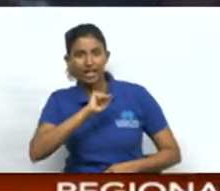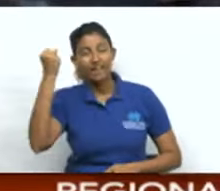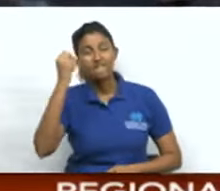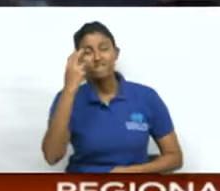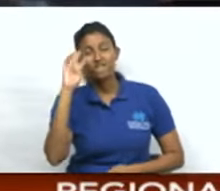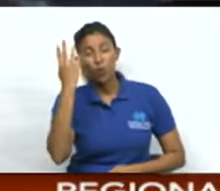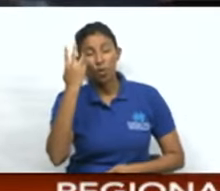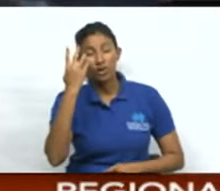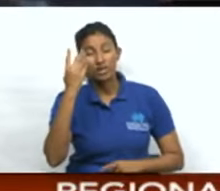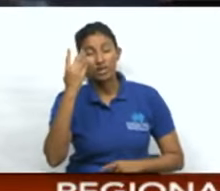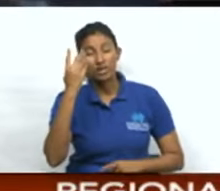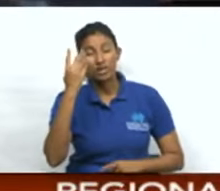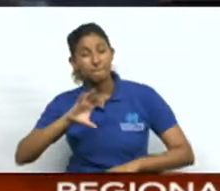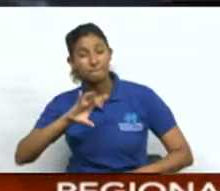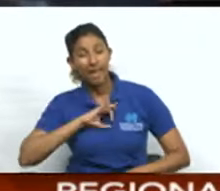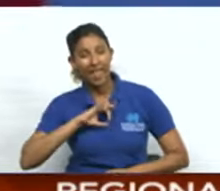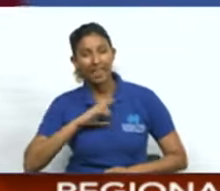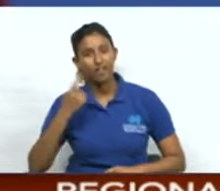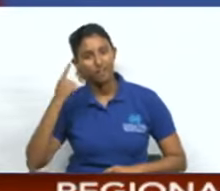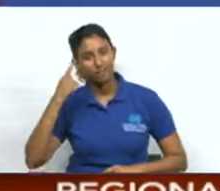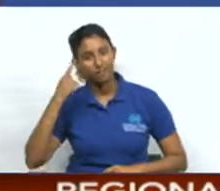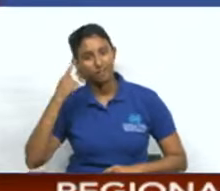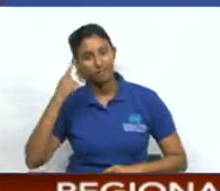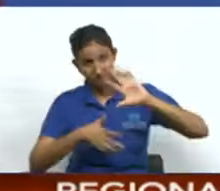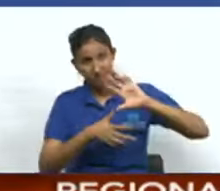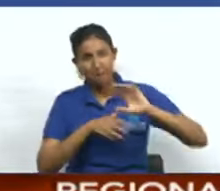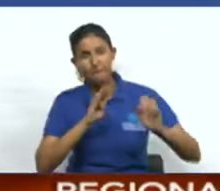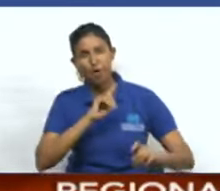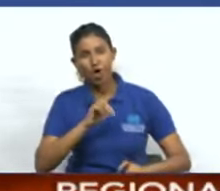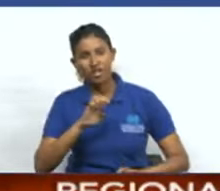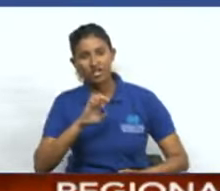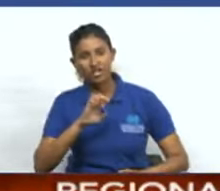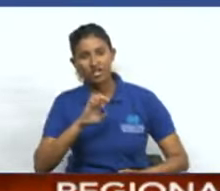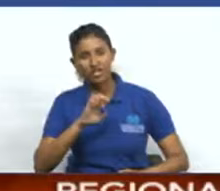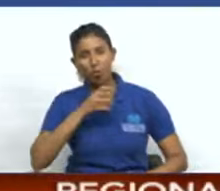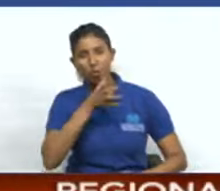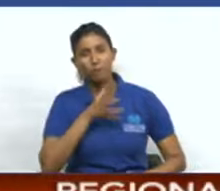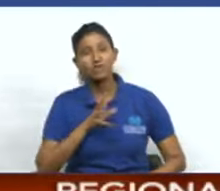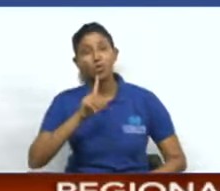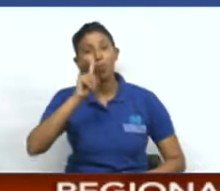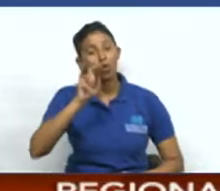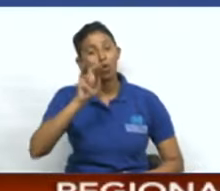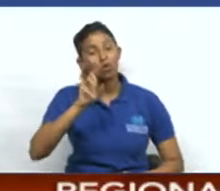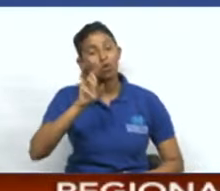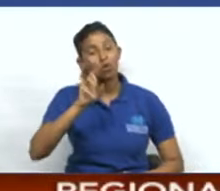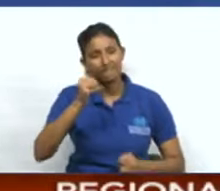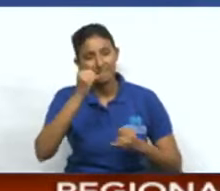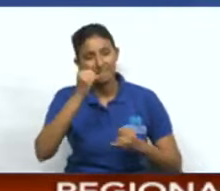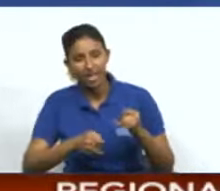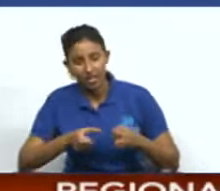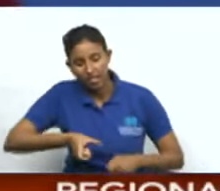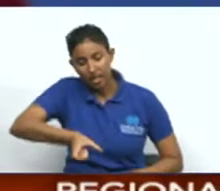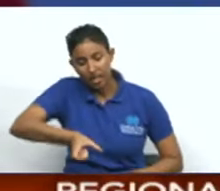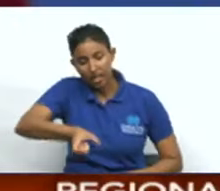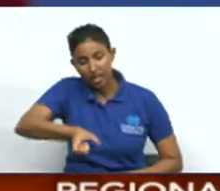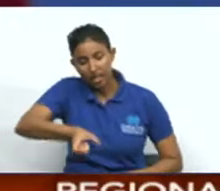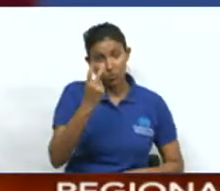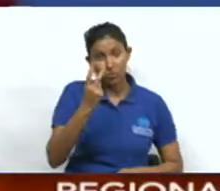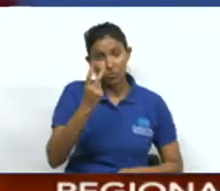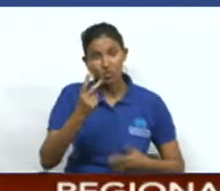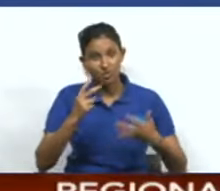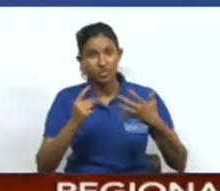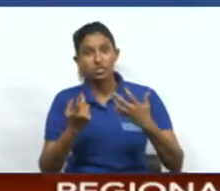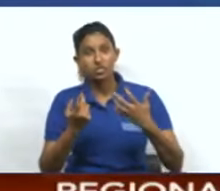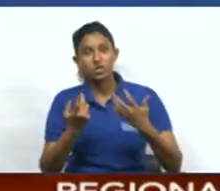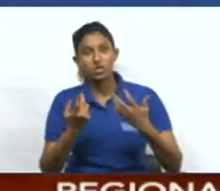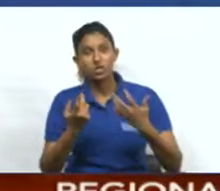winning bronze in the women's 100-meter final. Starting from lane 2, Liahi finished in 11.53 seconds. Her compatriot Rhea Thomas,